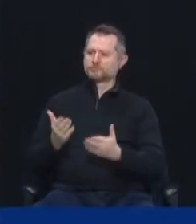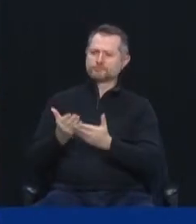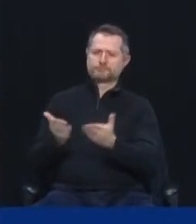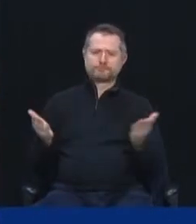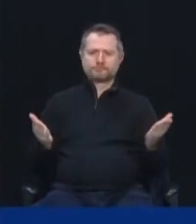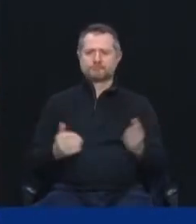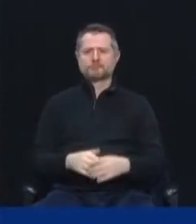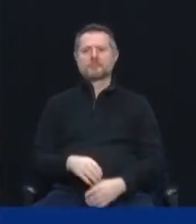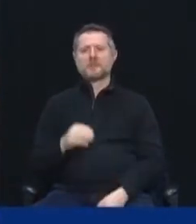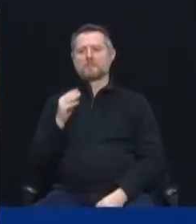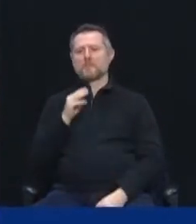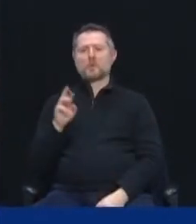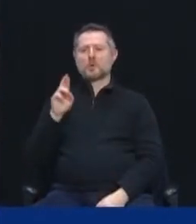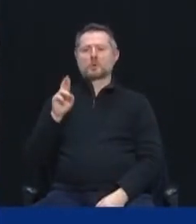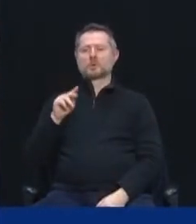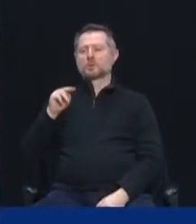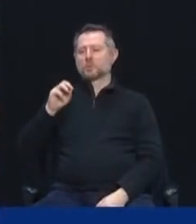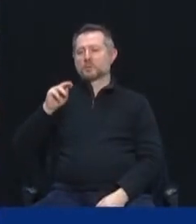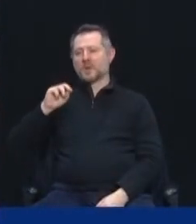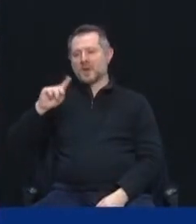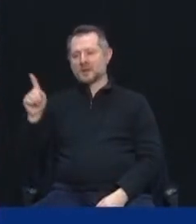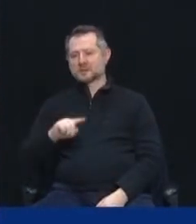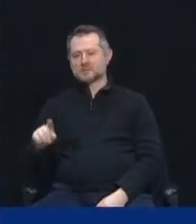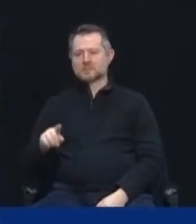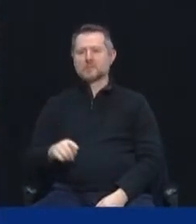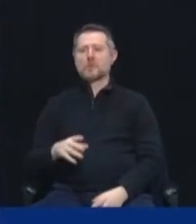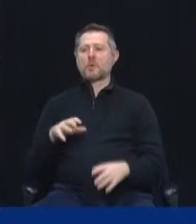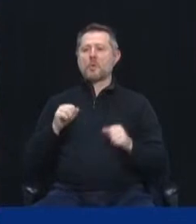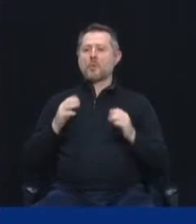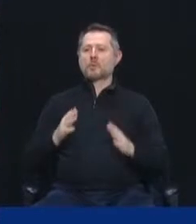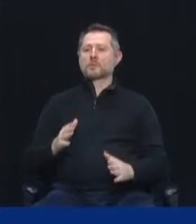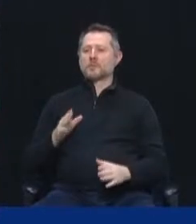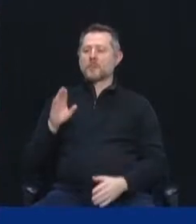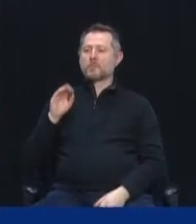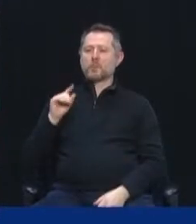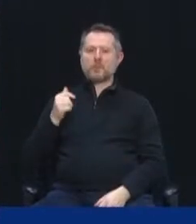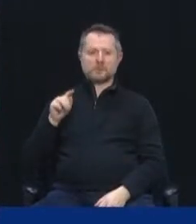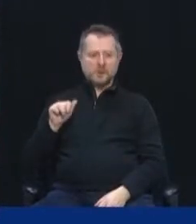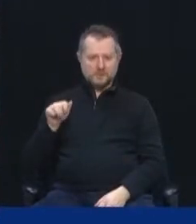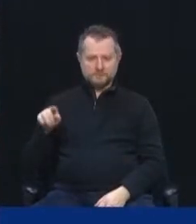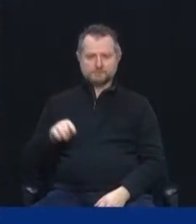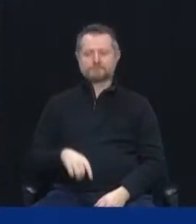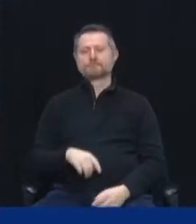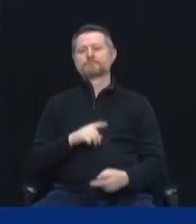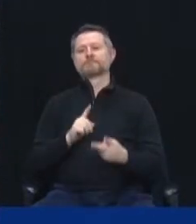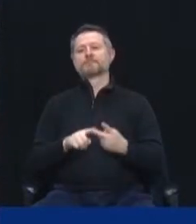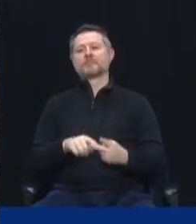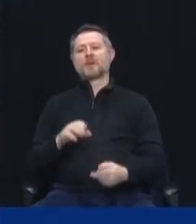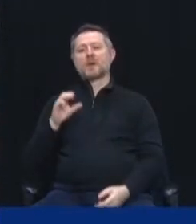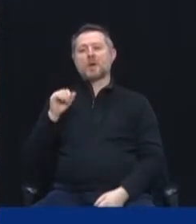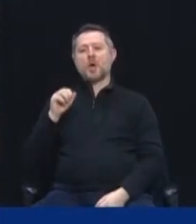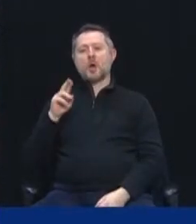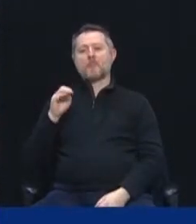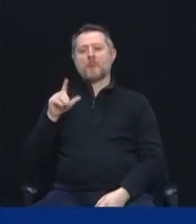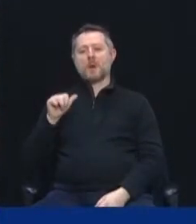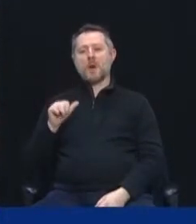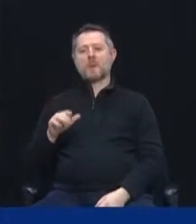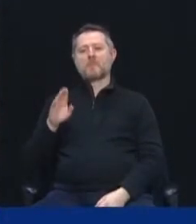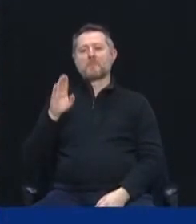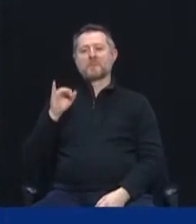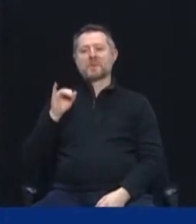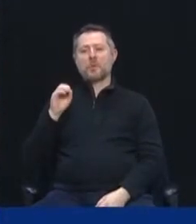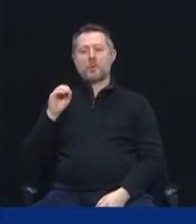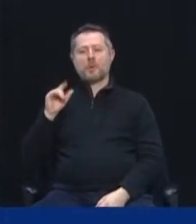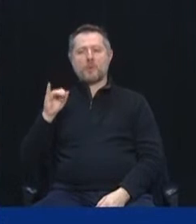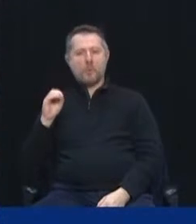Núñez, owner to the Bodega Supermarket, Carmelia W. Bello, owner,